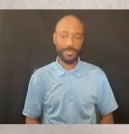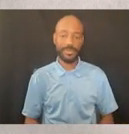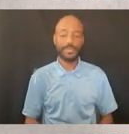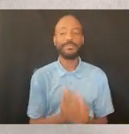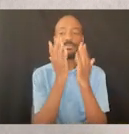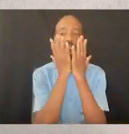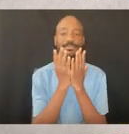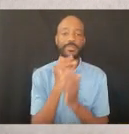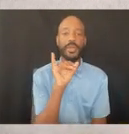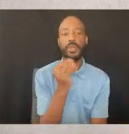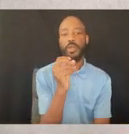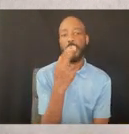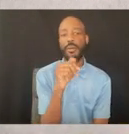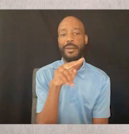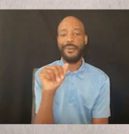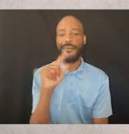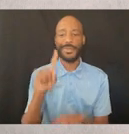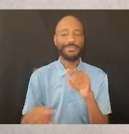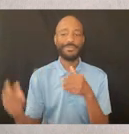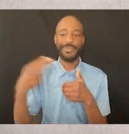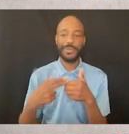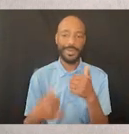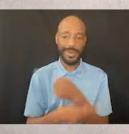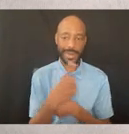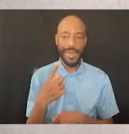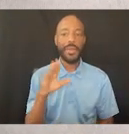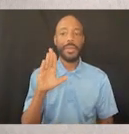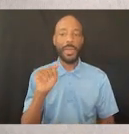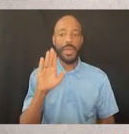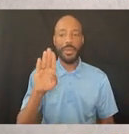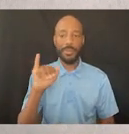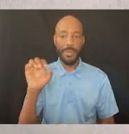Unfortunately, Johanna can't be with us, but she's given us her bio.